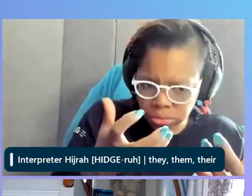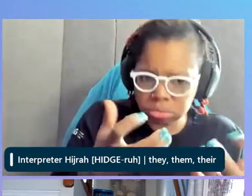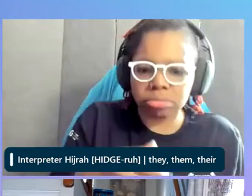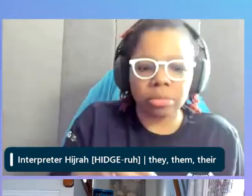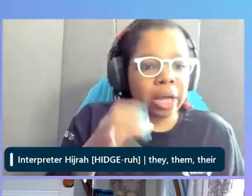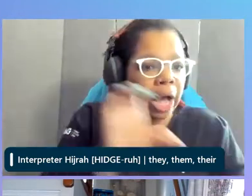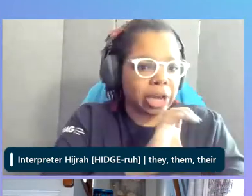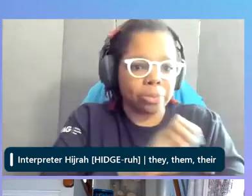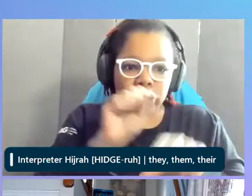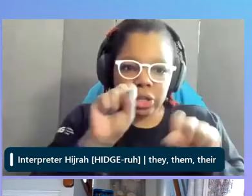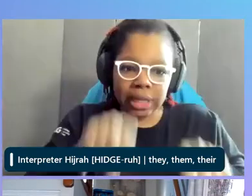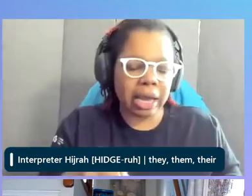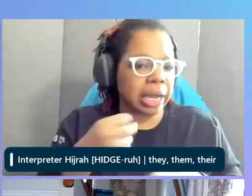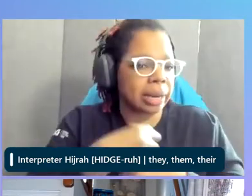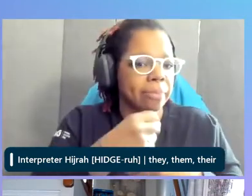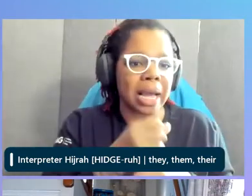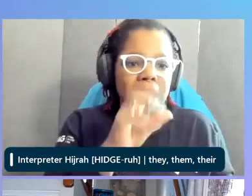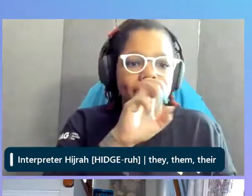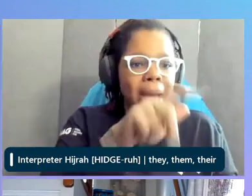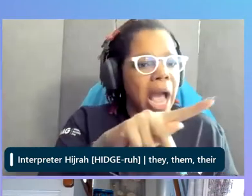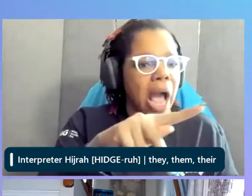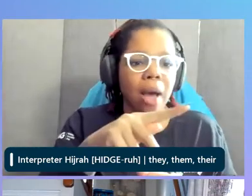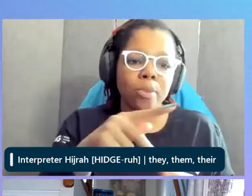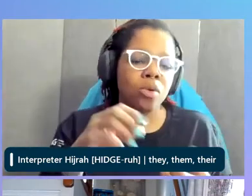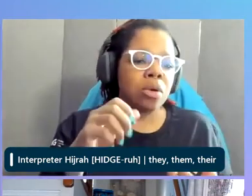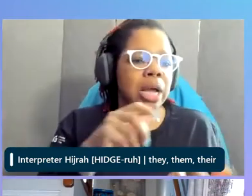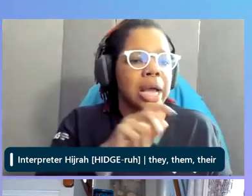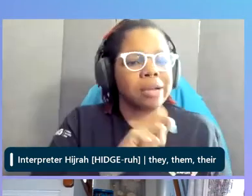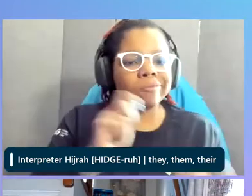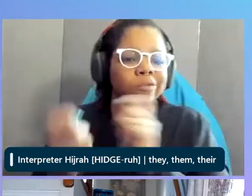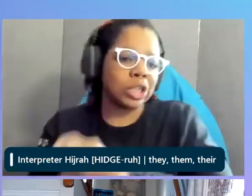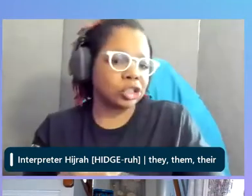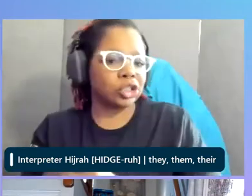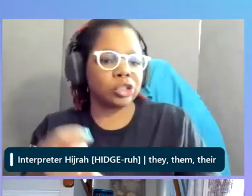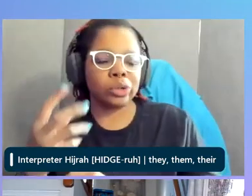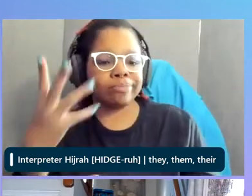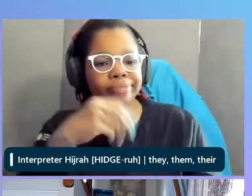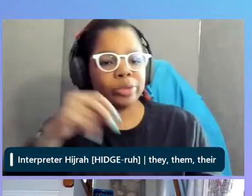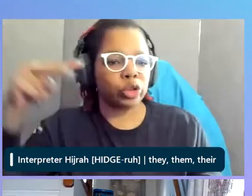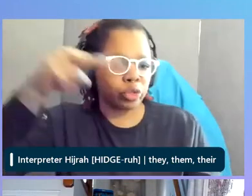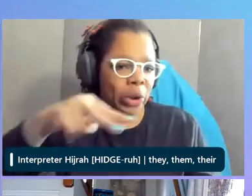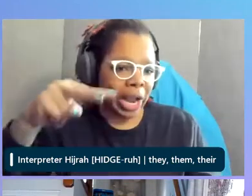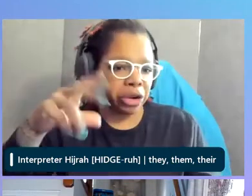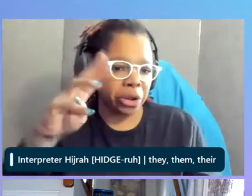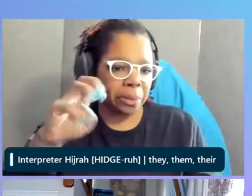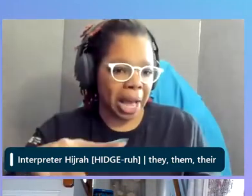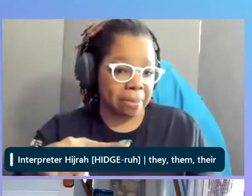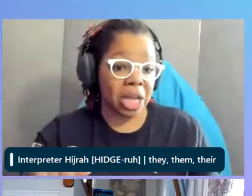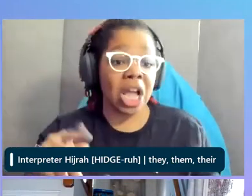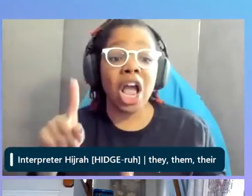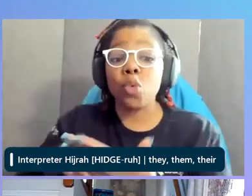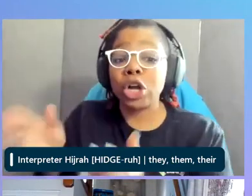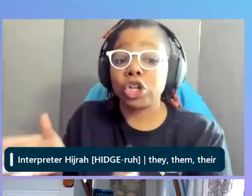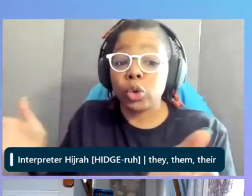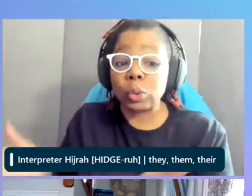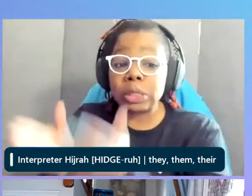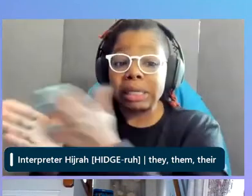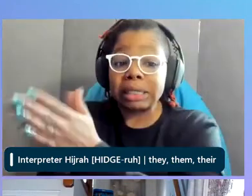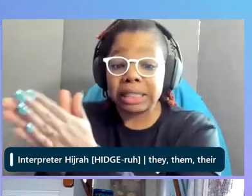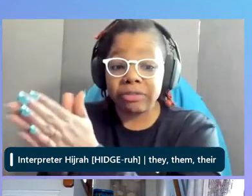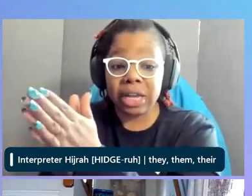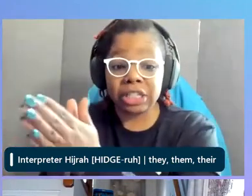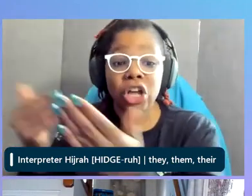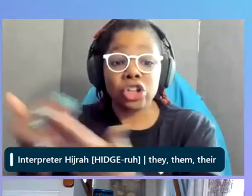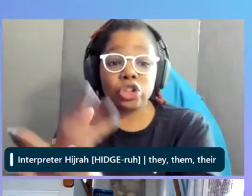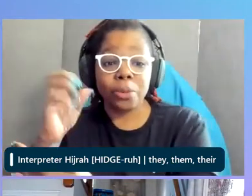computer that can take a generated map and make a pretty realistic aerial map, and what you incentivize, which is making the new map match